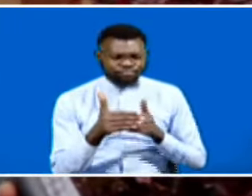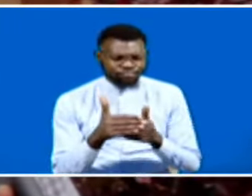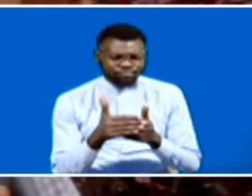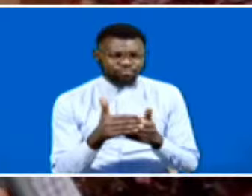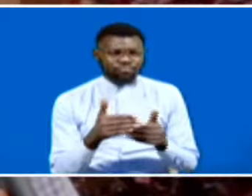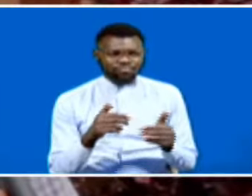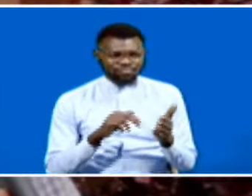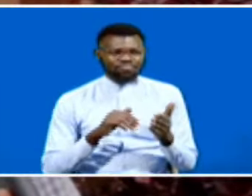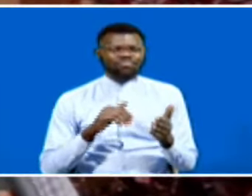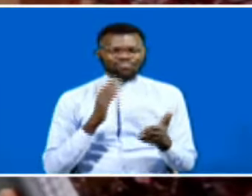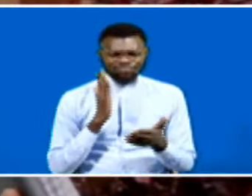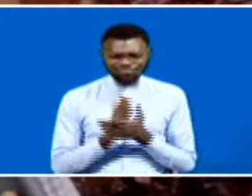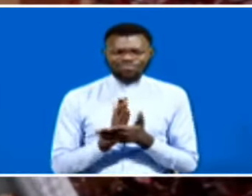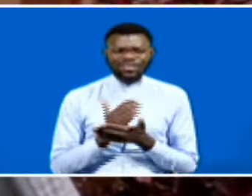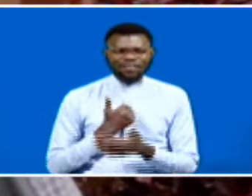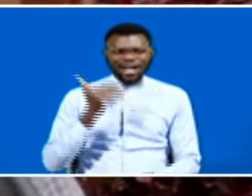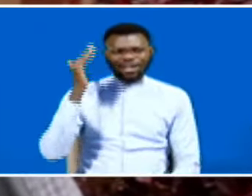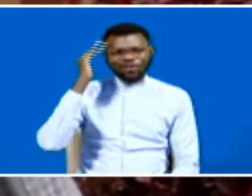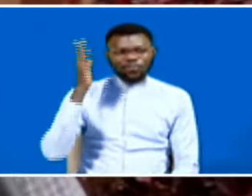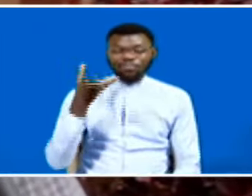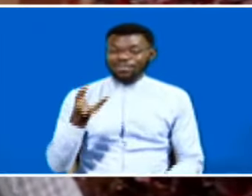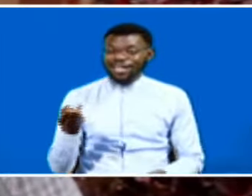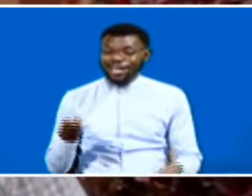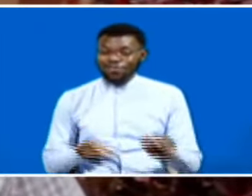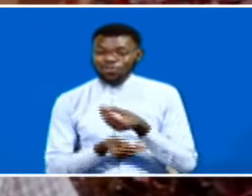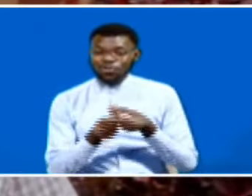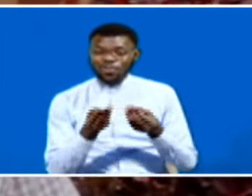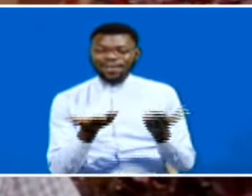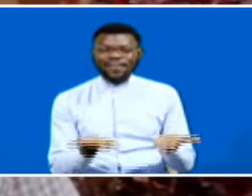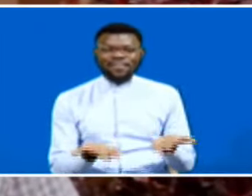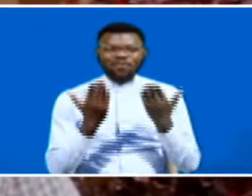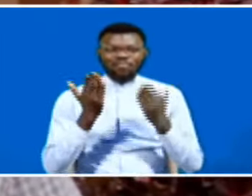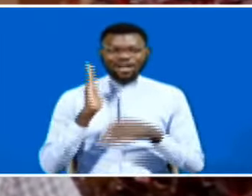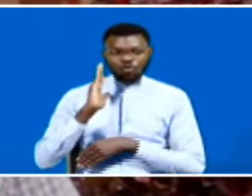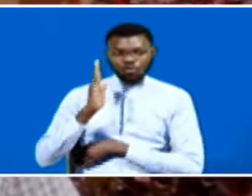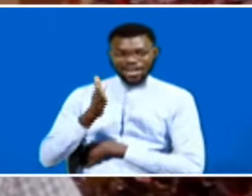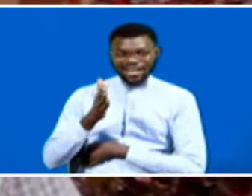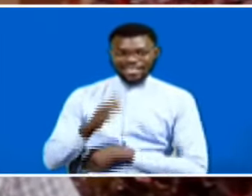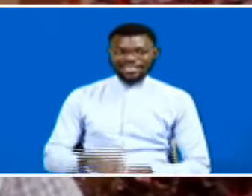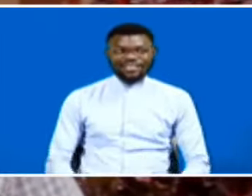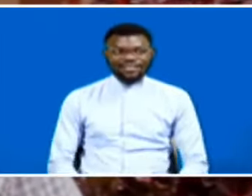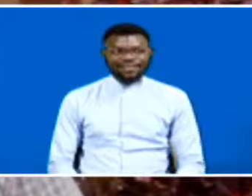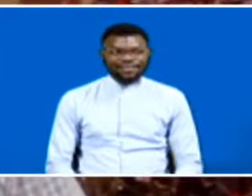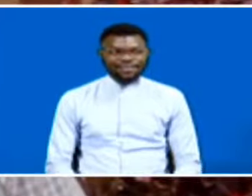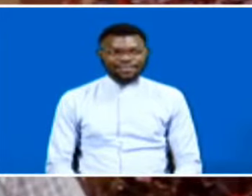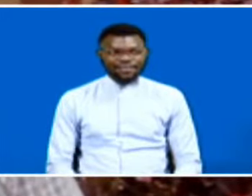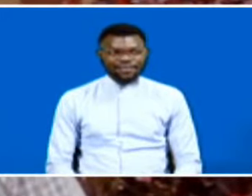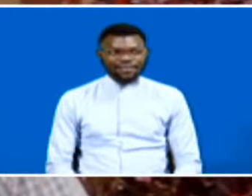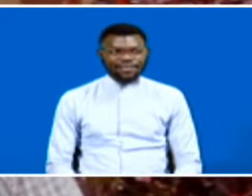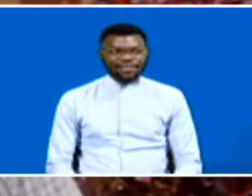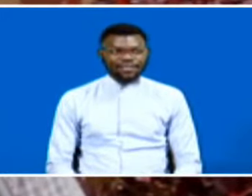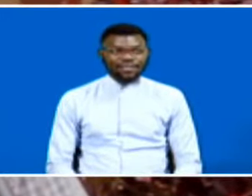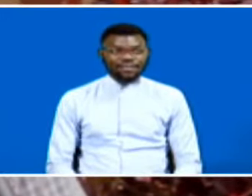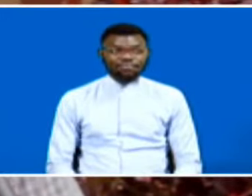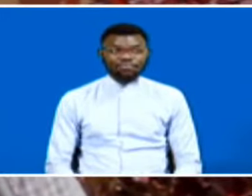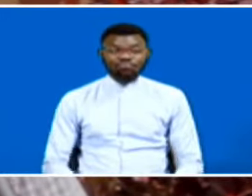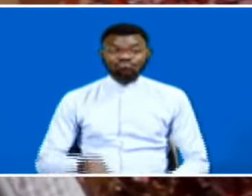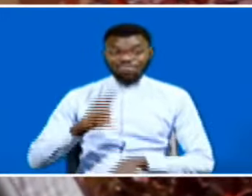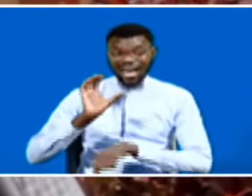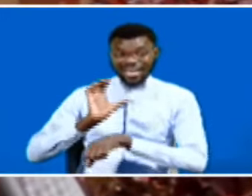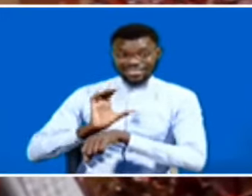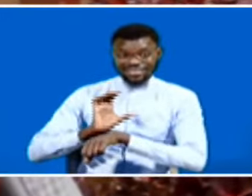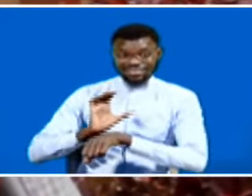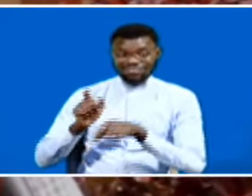am very sure that there will be economic improvement in the church, and our mothers in the church